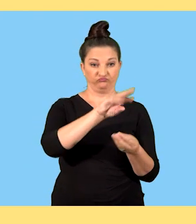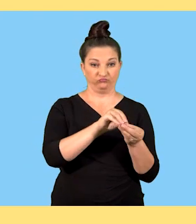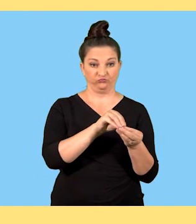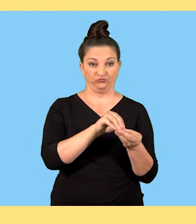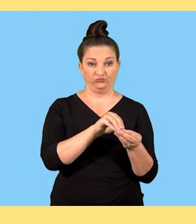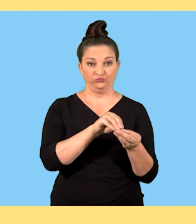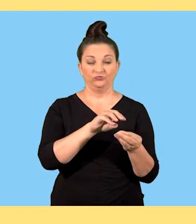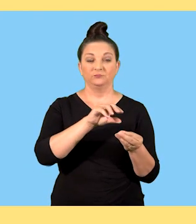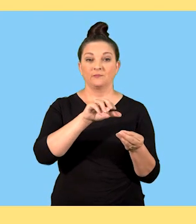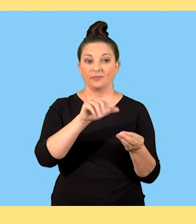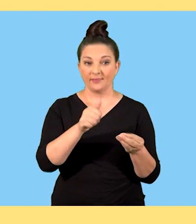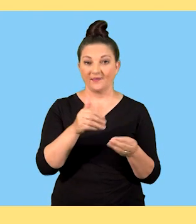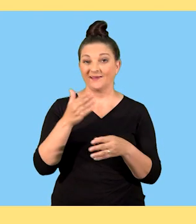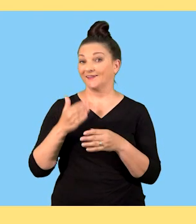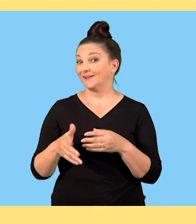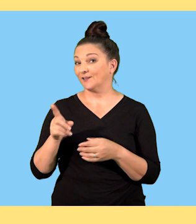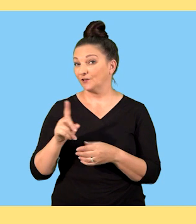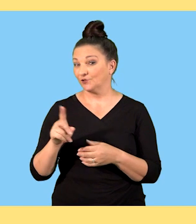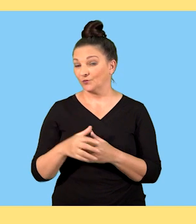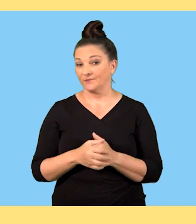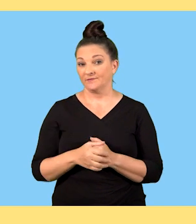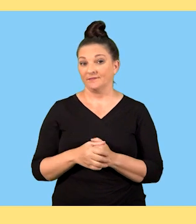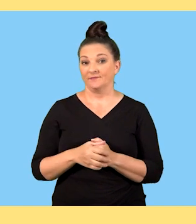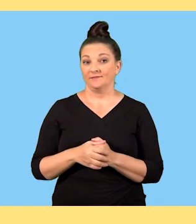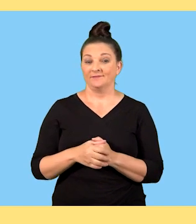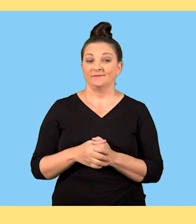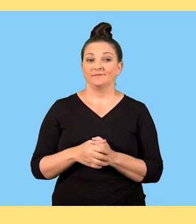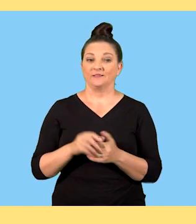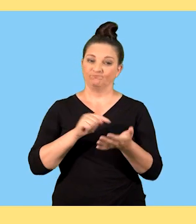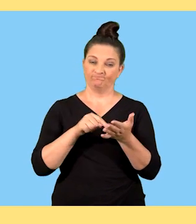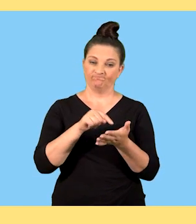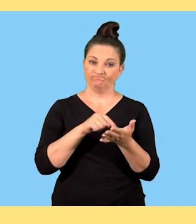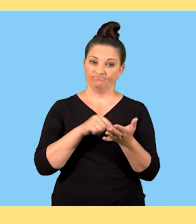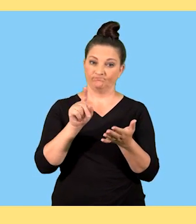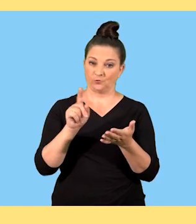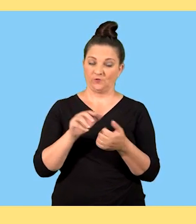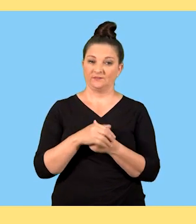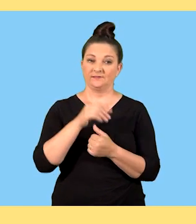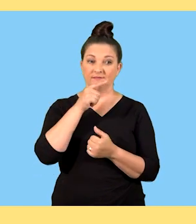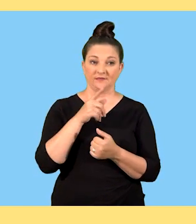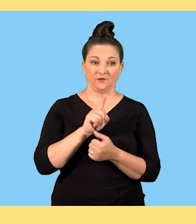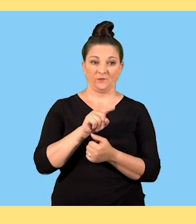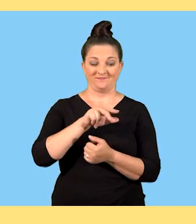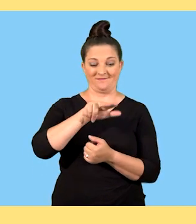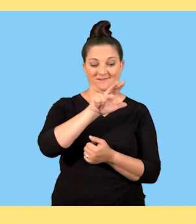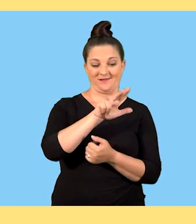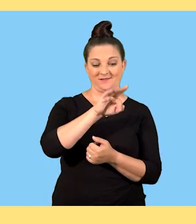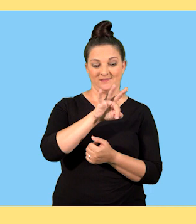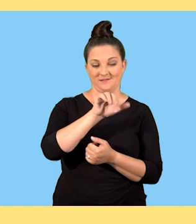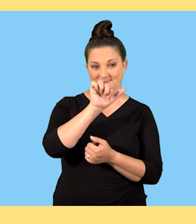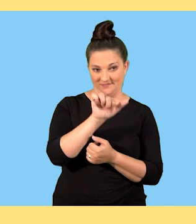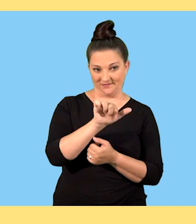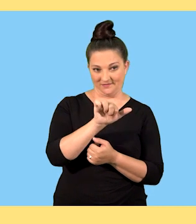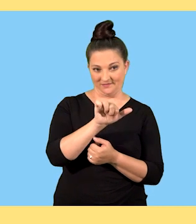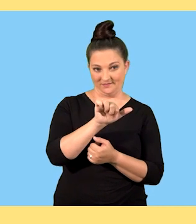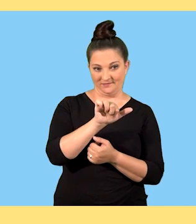289. So once we do that, we would therefore end up with, I want you to have your calculator. If